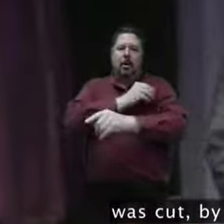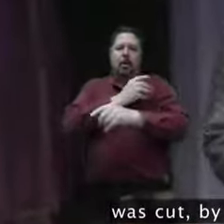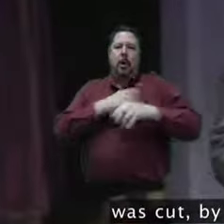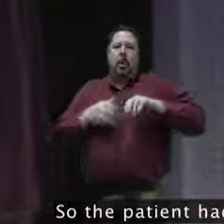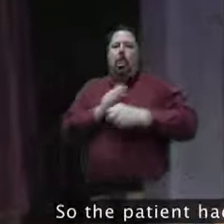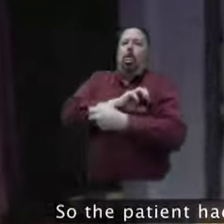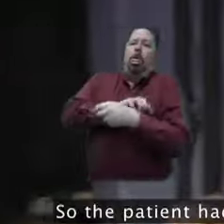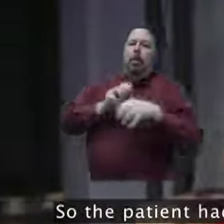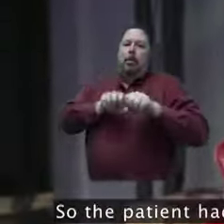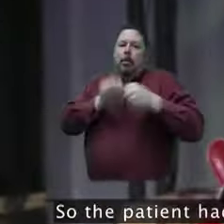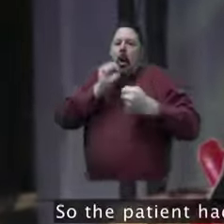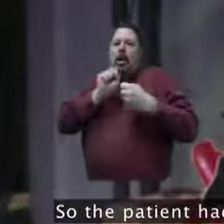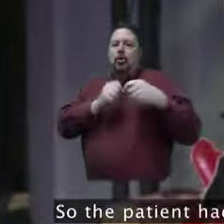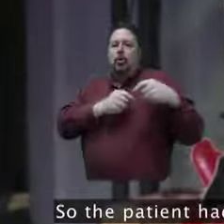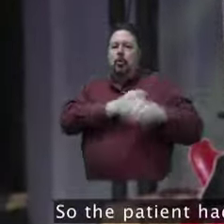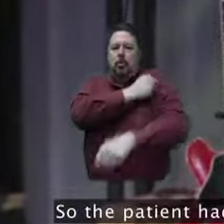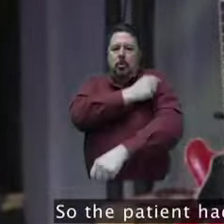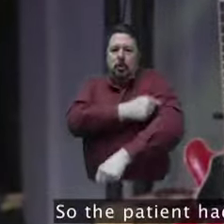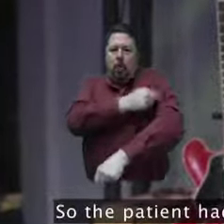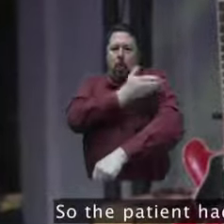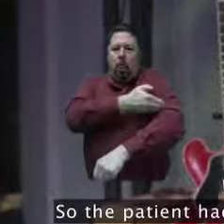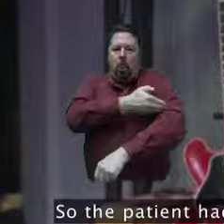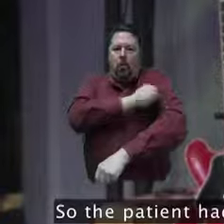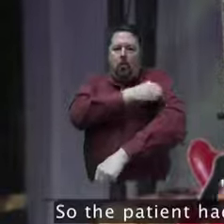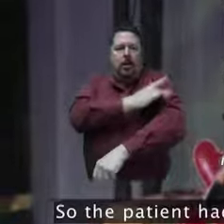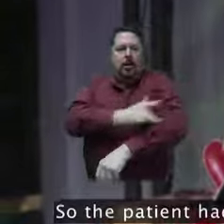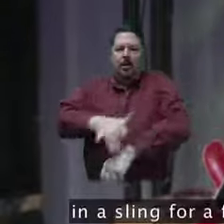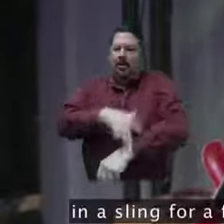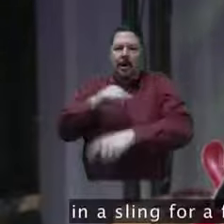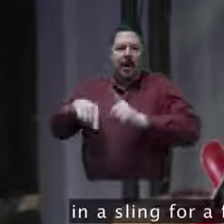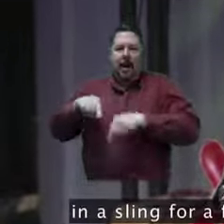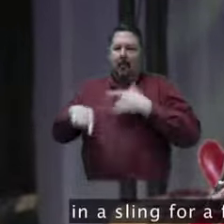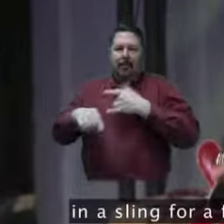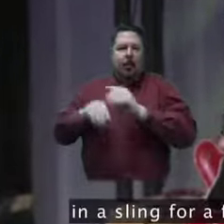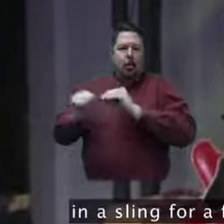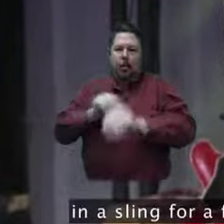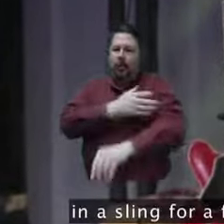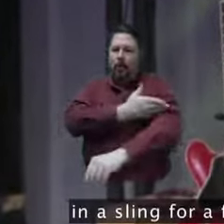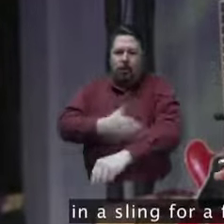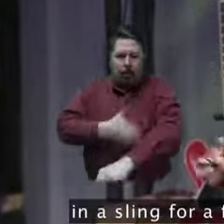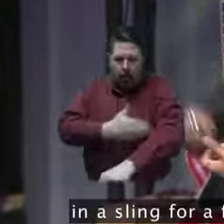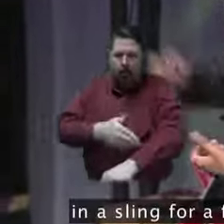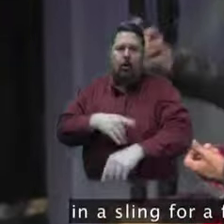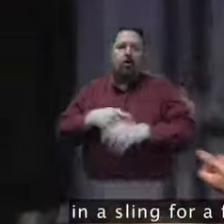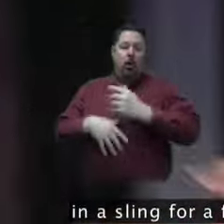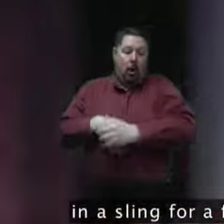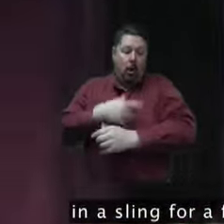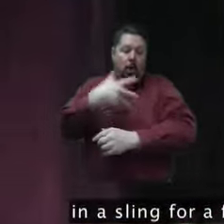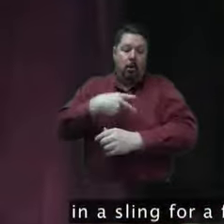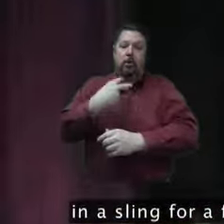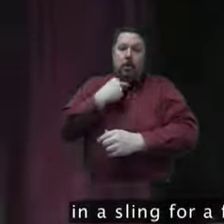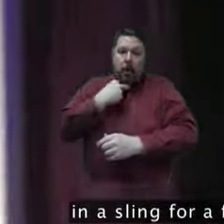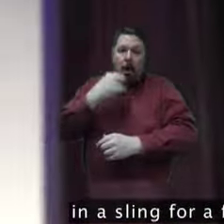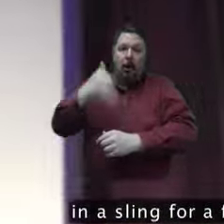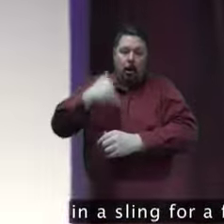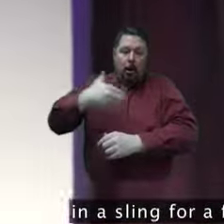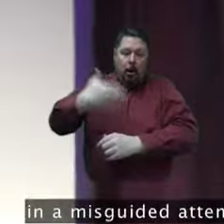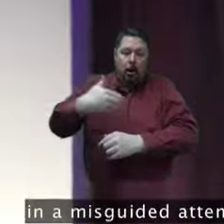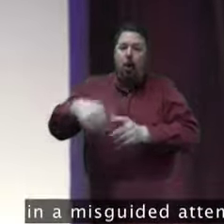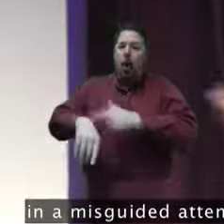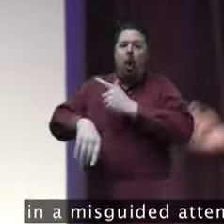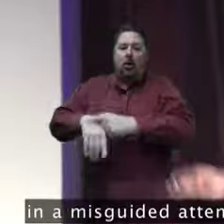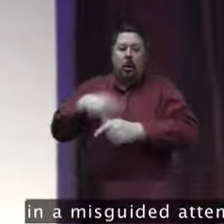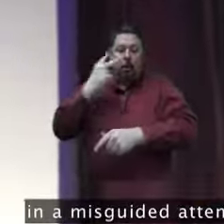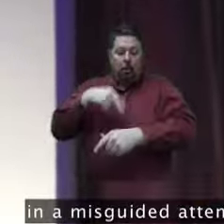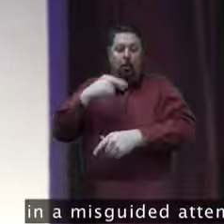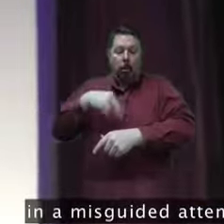cut by, say, a motorcycle accident. So the patient had an actual arm, which is painful, in a sling for a few months or a year. And